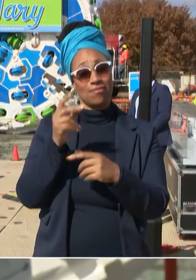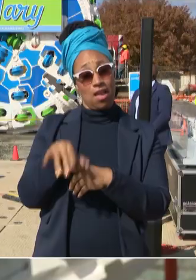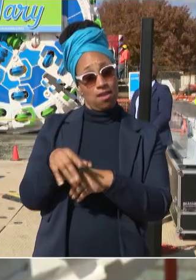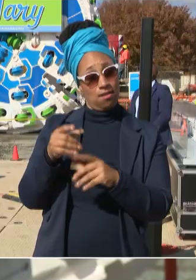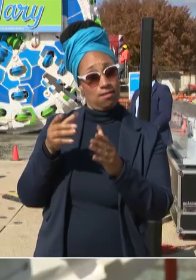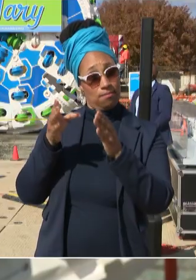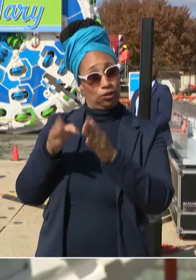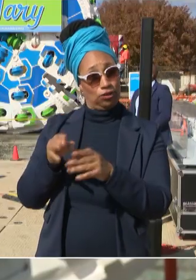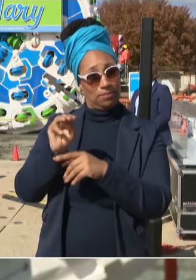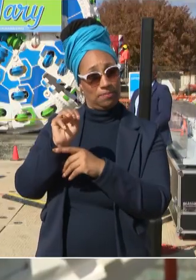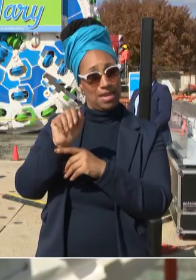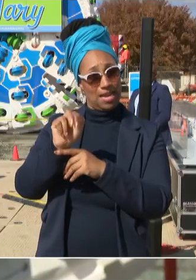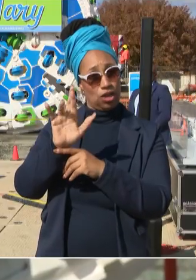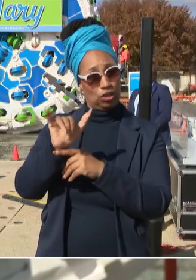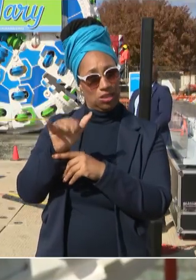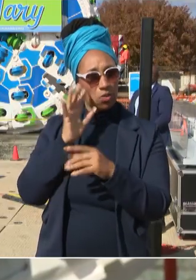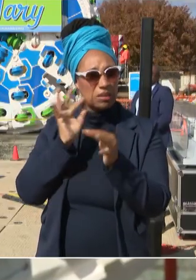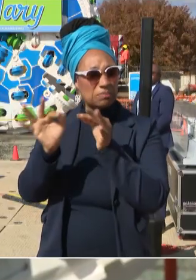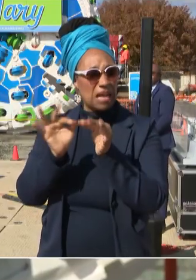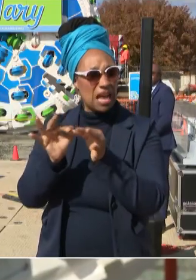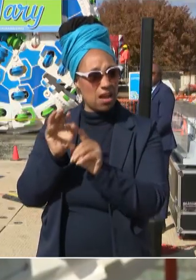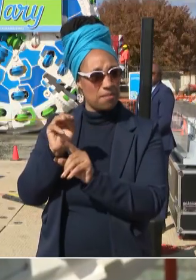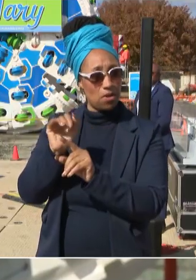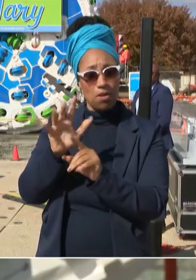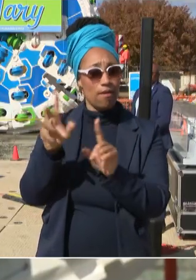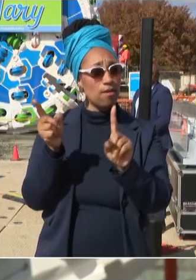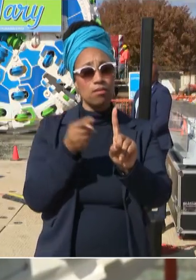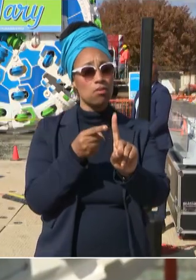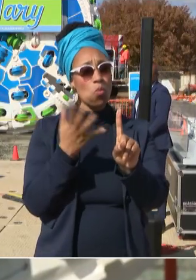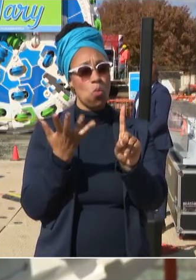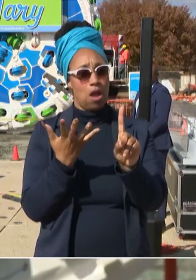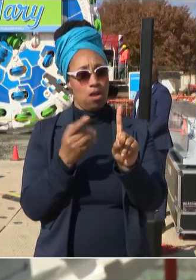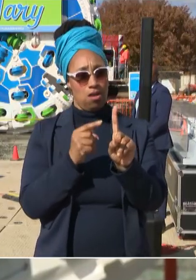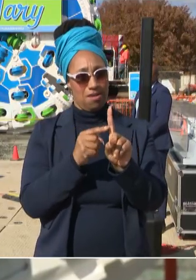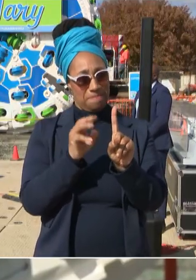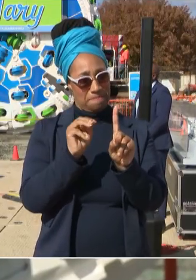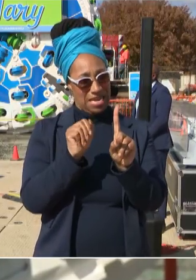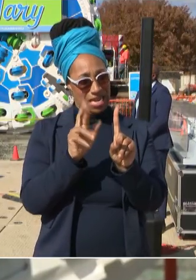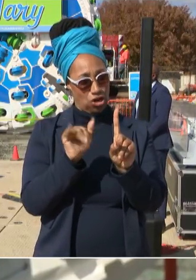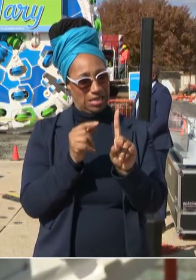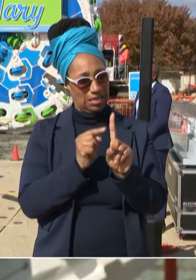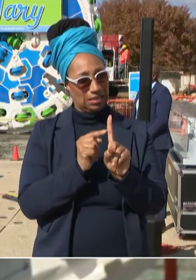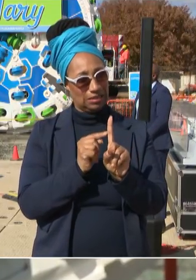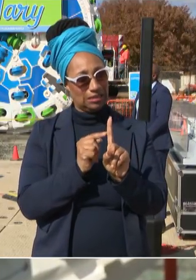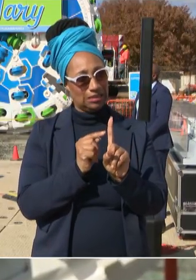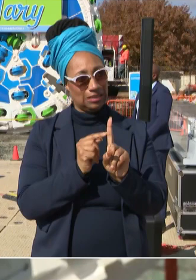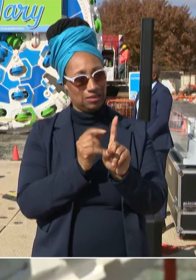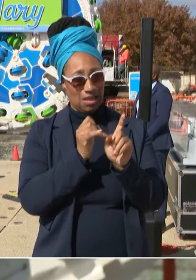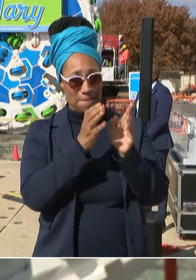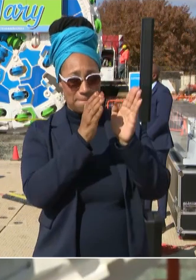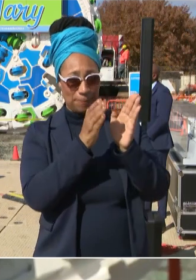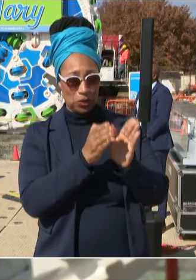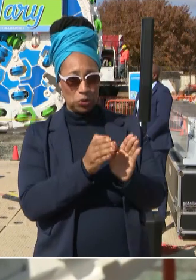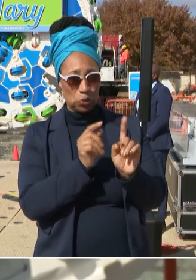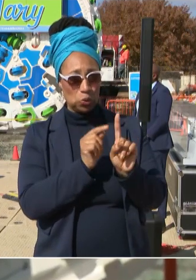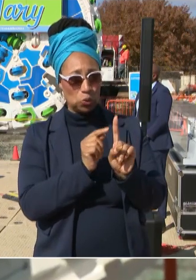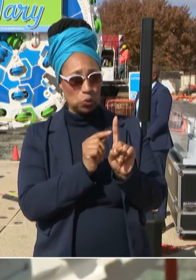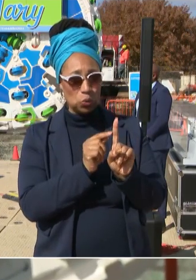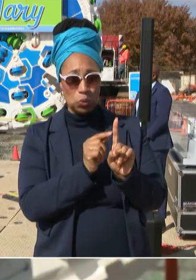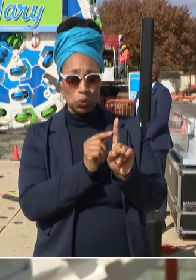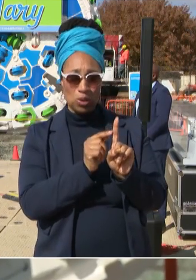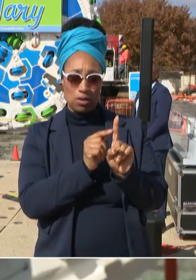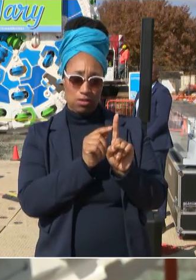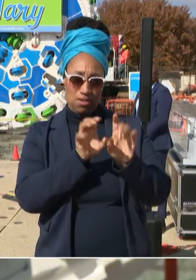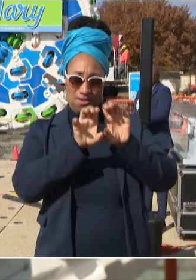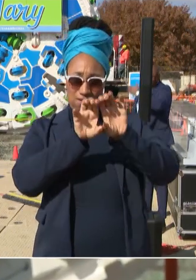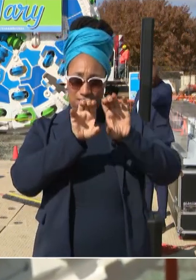here's what's so impactful about Mary. She will be excavating the first leg of the Potomac River Tunnel, which is the